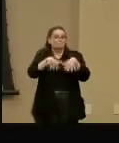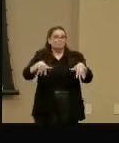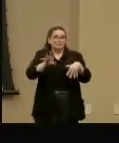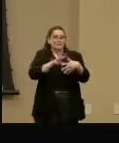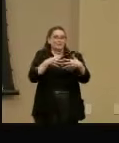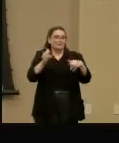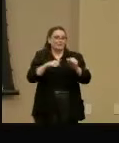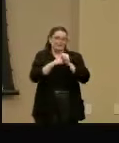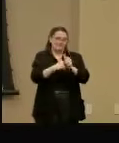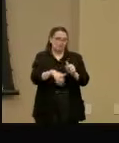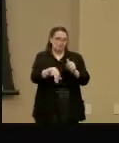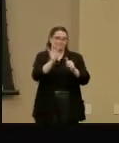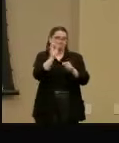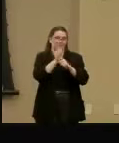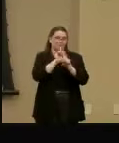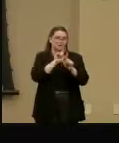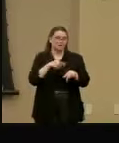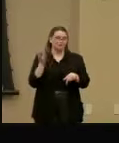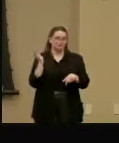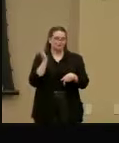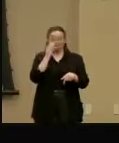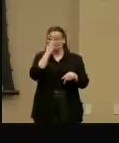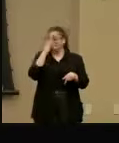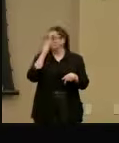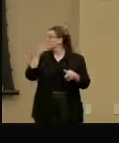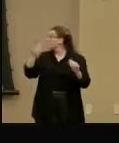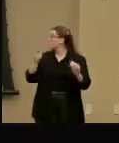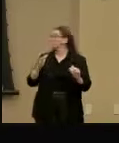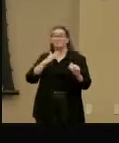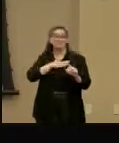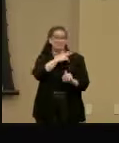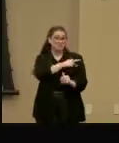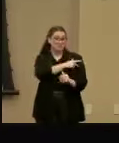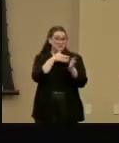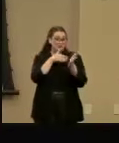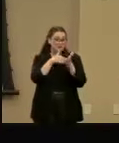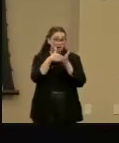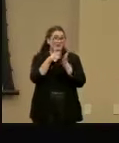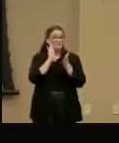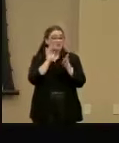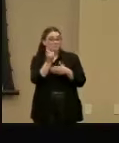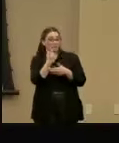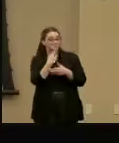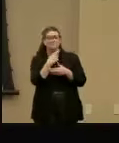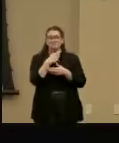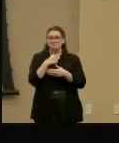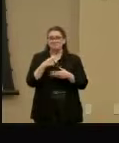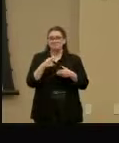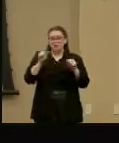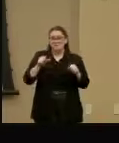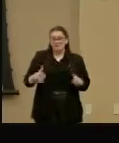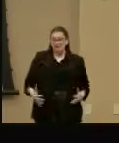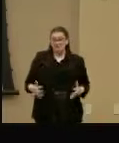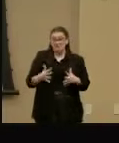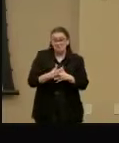And then a few last questions here I do get from my patients as well. Does lupus itself lower fertility? There's no evidence